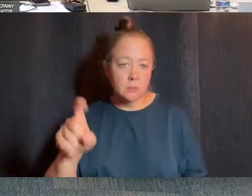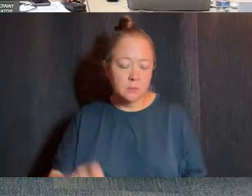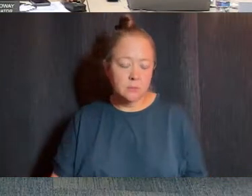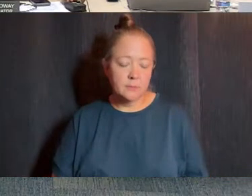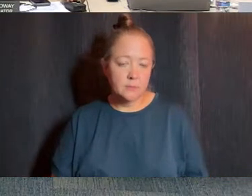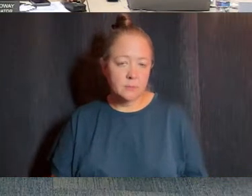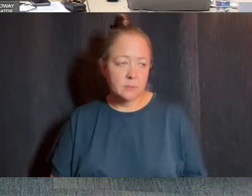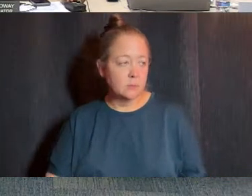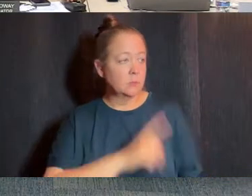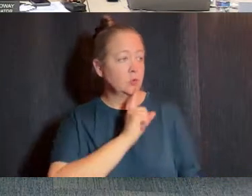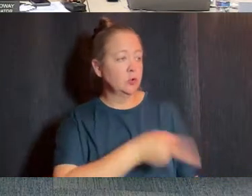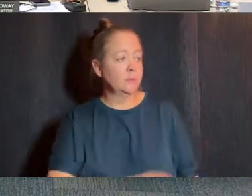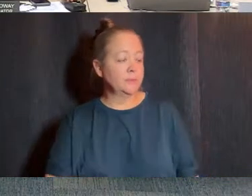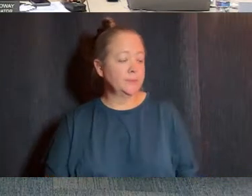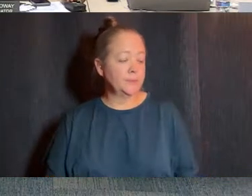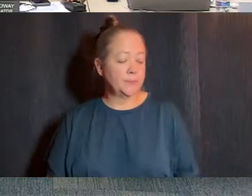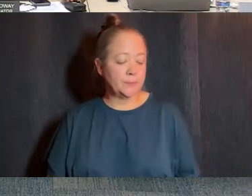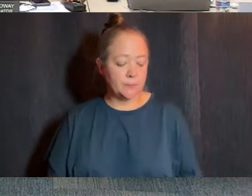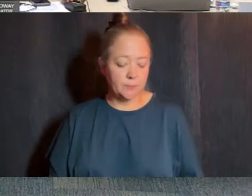Sure.